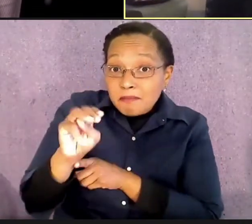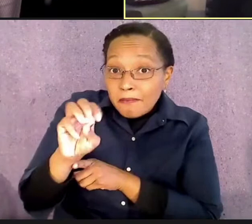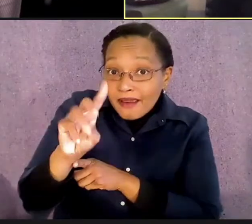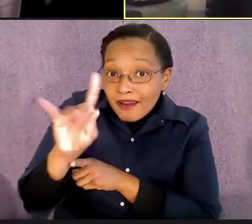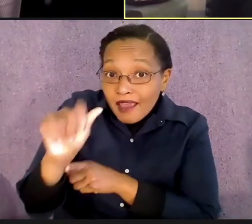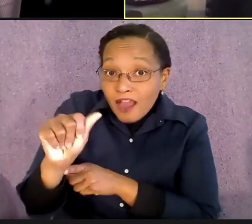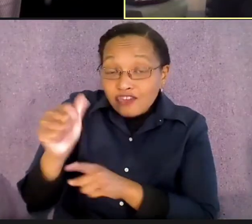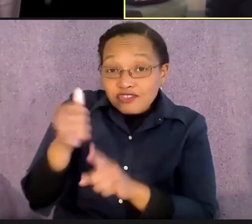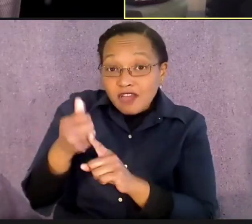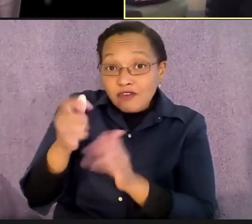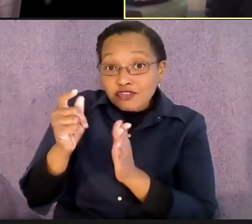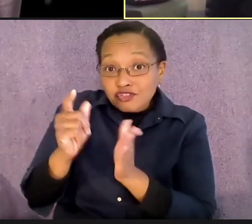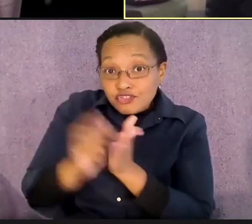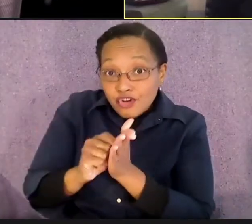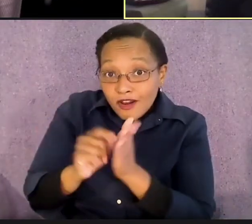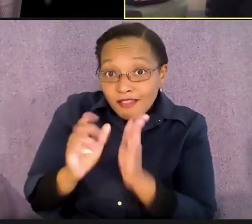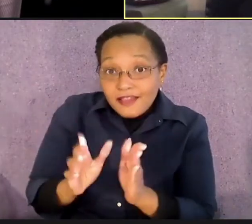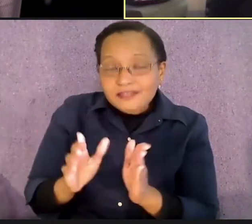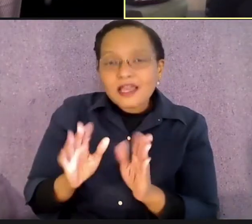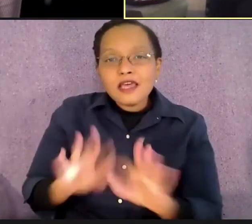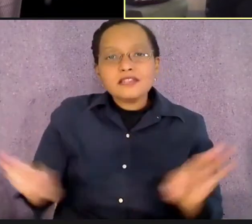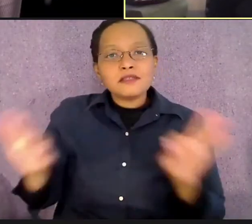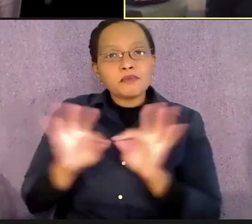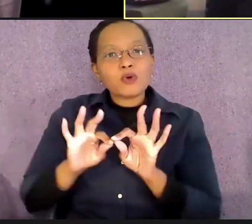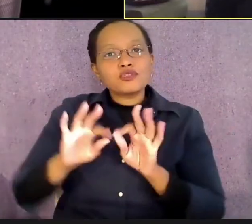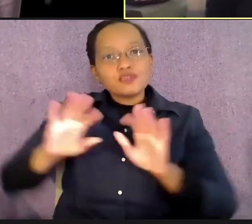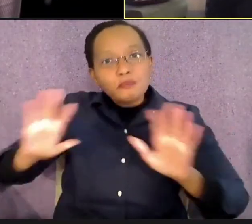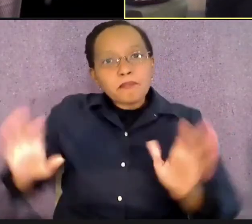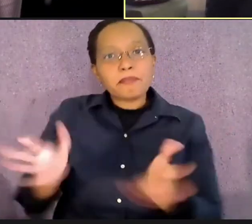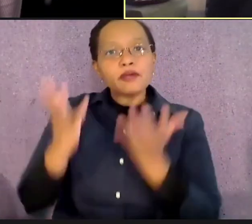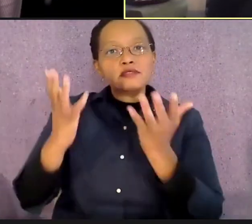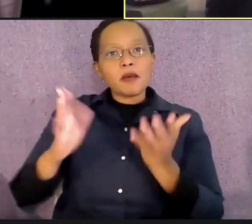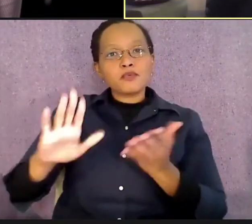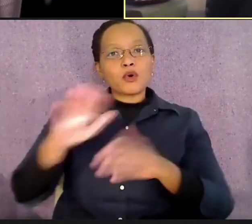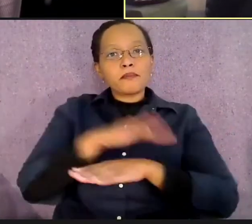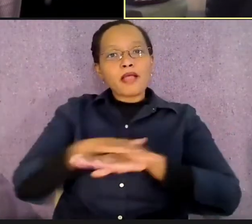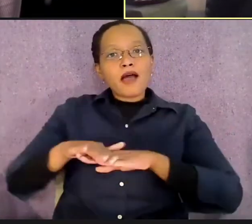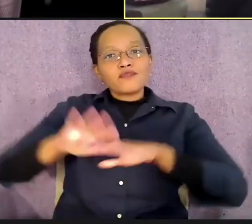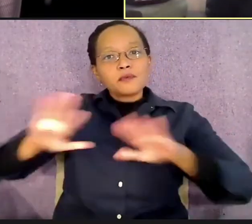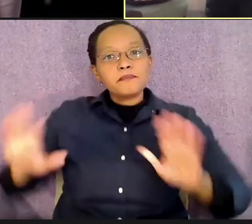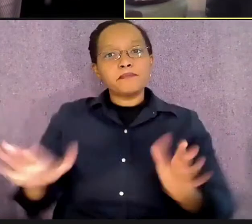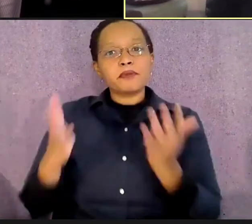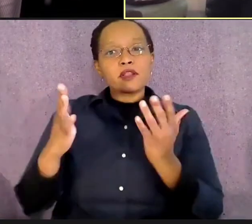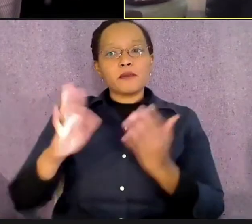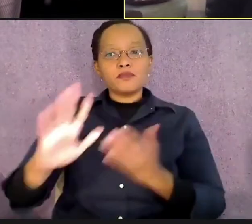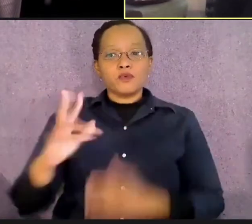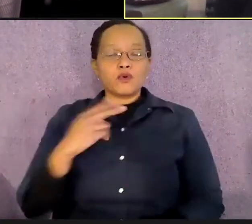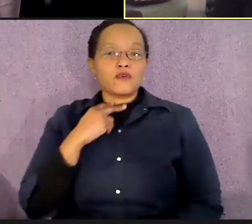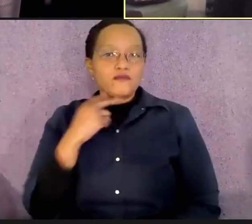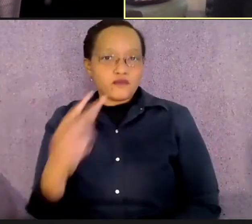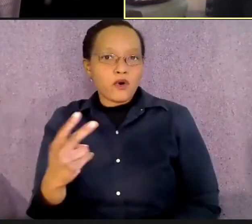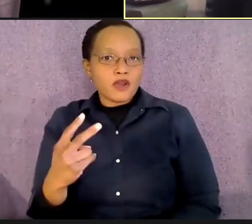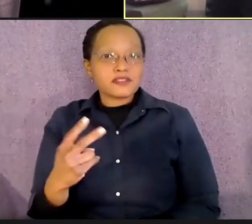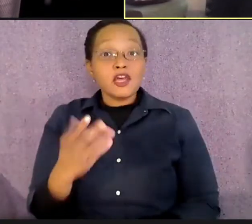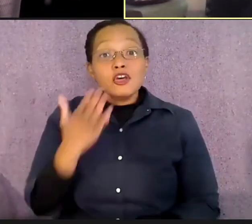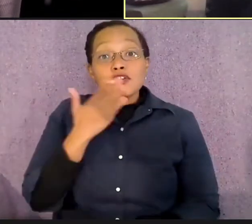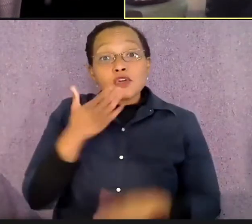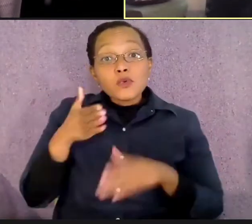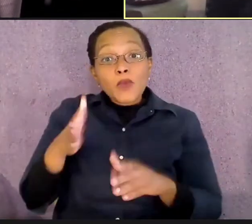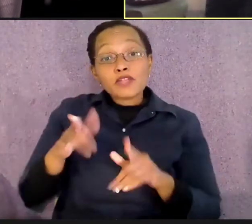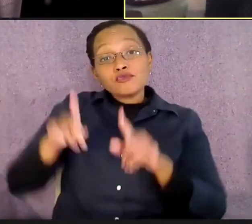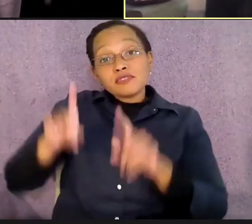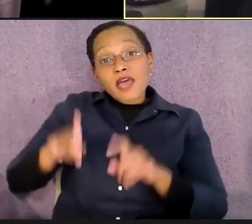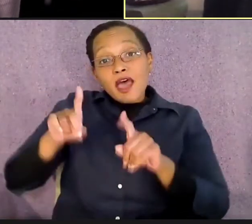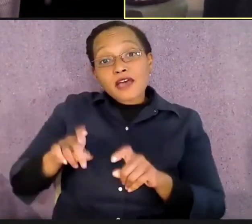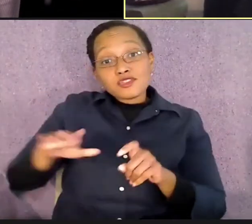about building up your platform, building up your voice, and also it's a way to test market what your voice is before somebody's paying you to do it. So